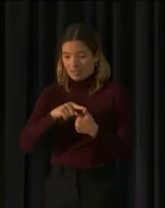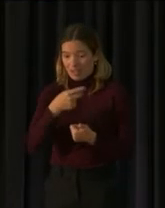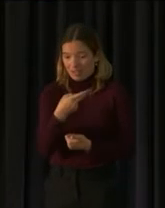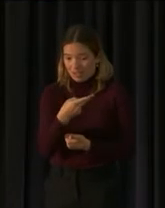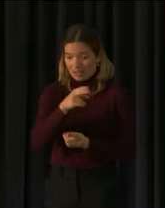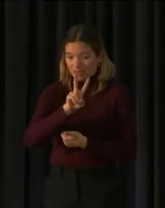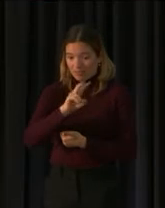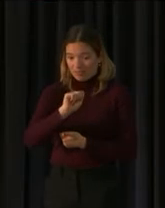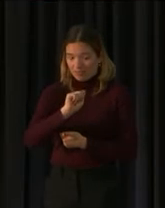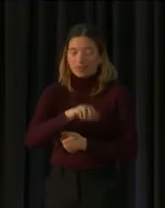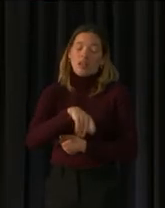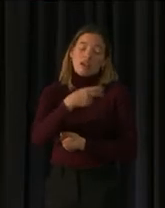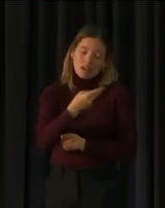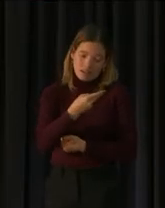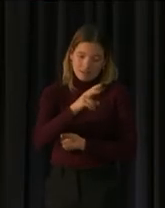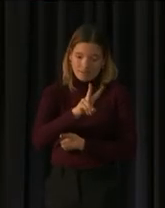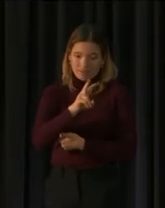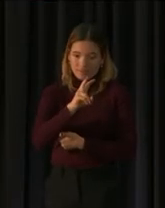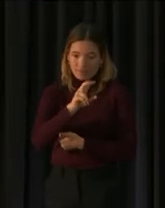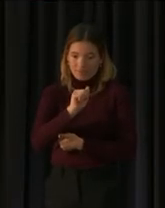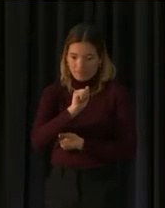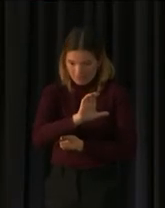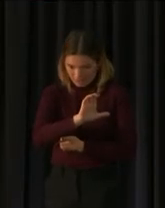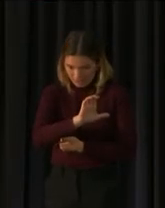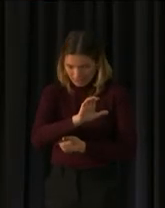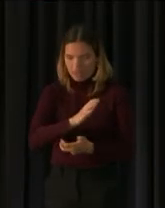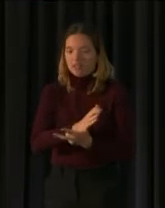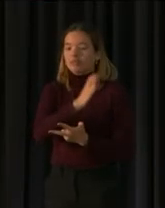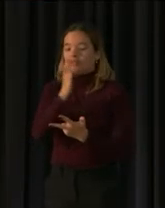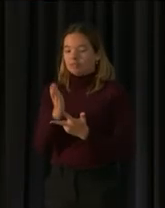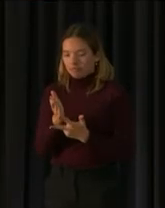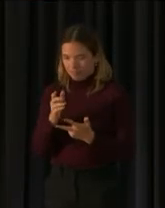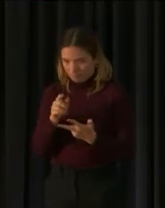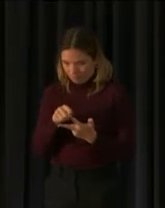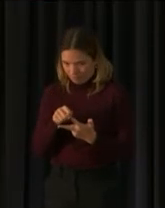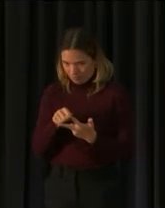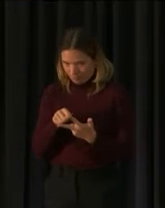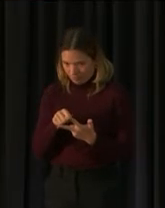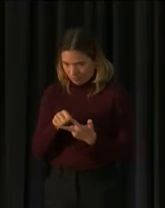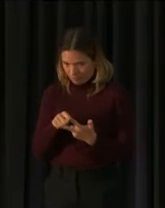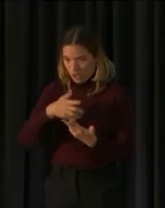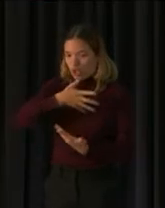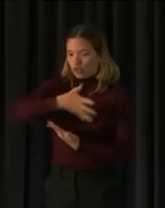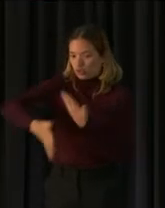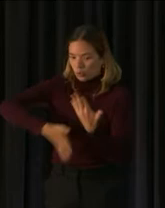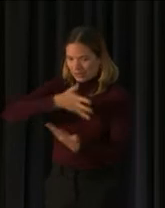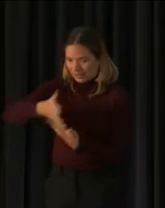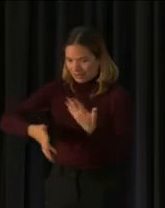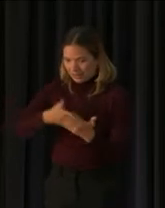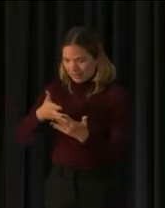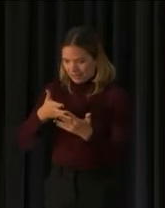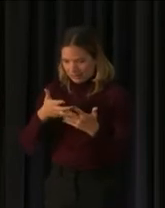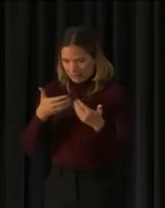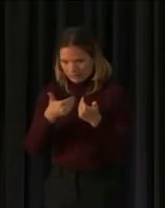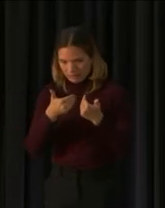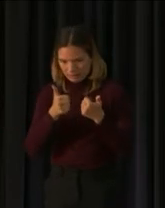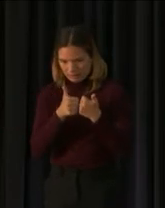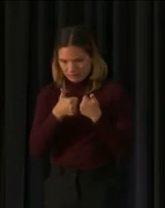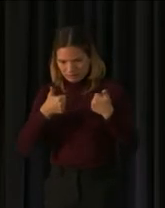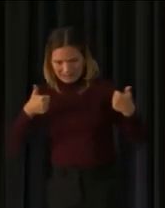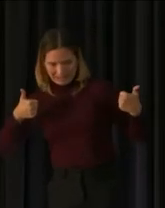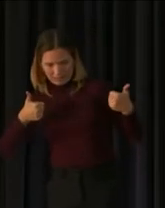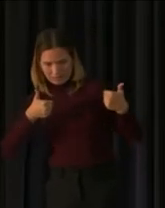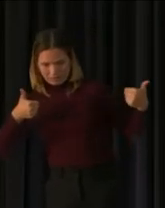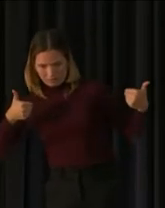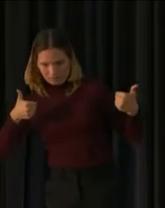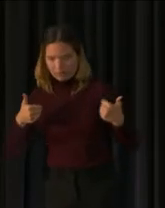COVID-19 through universal masking, social distancing, enhanced air filterization, cleaning, and robust campaign to get all of